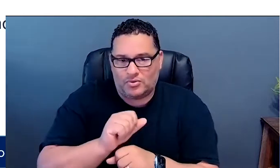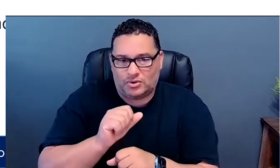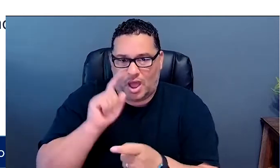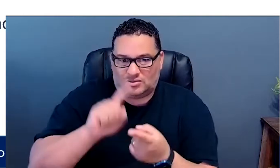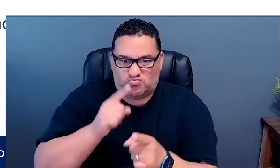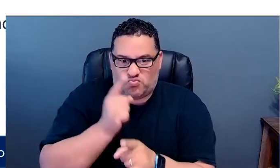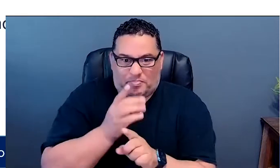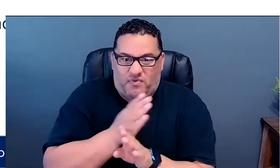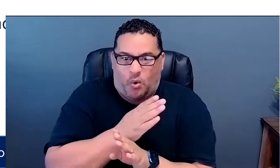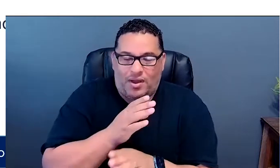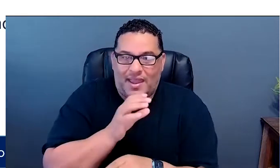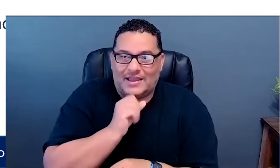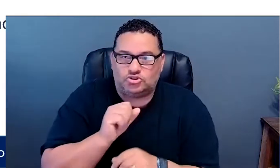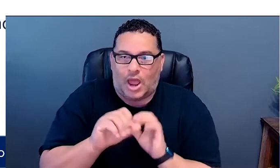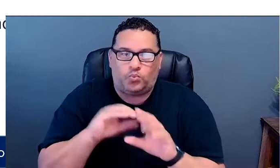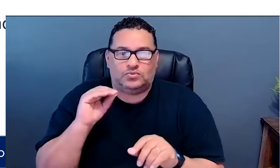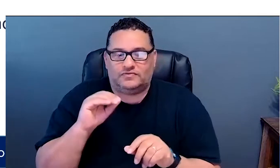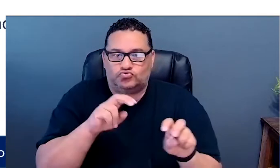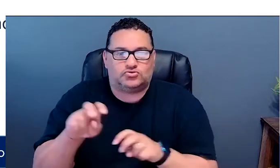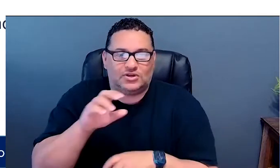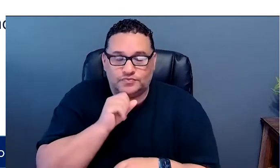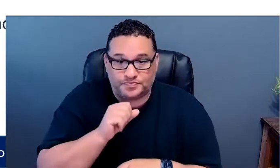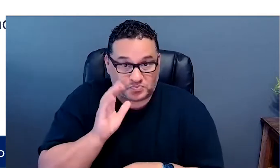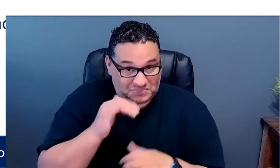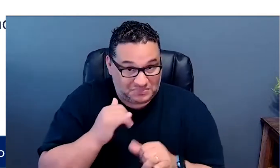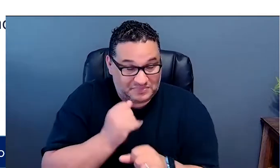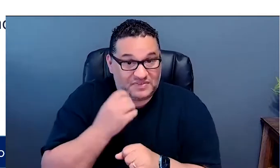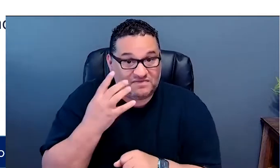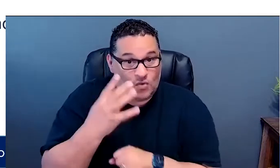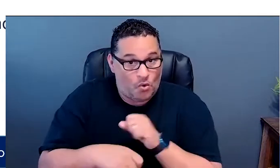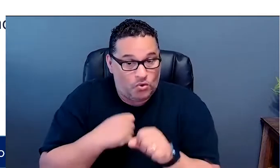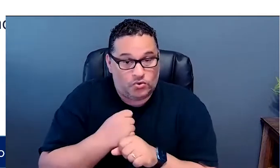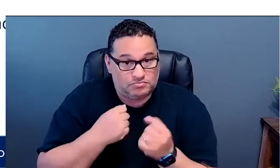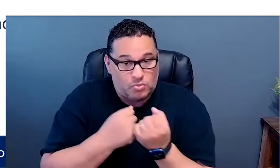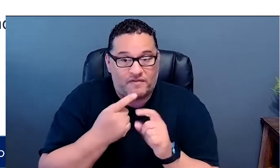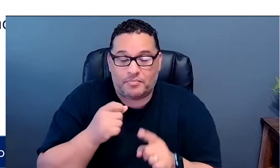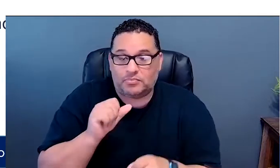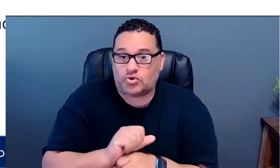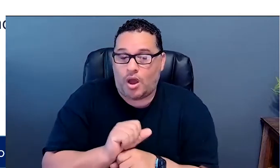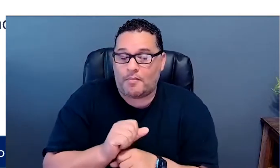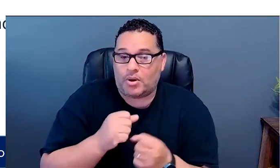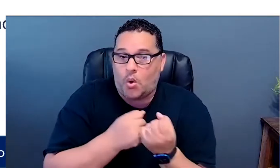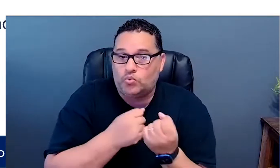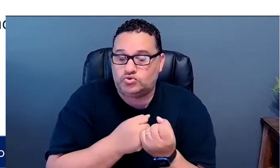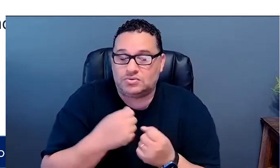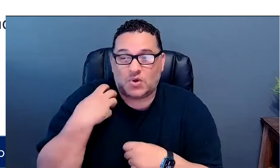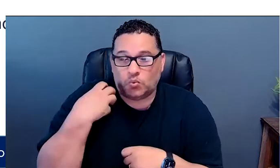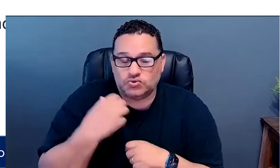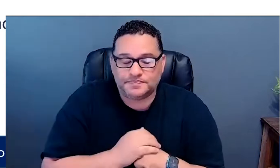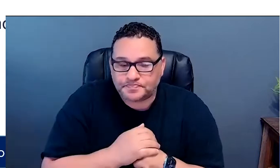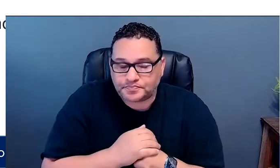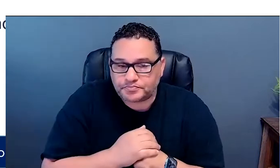transition age? Will they still receive 4 years of support from a job coach? We do not